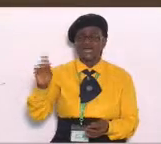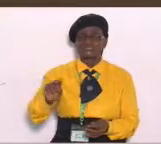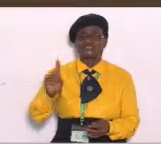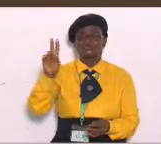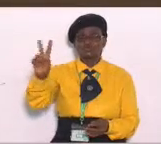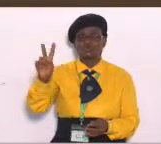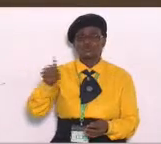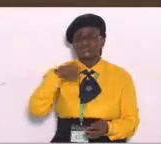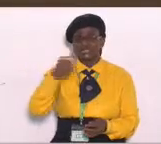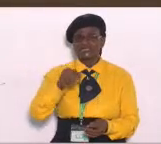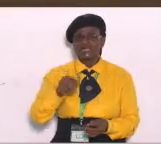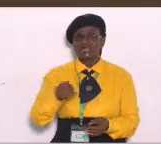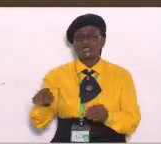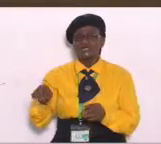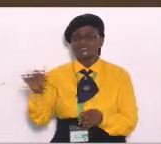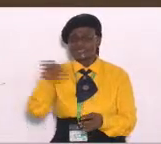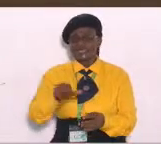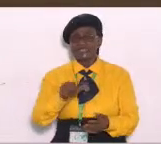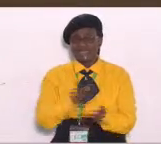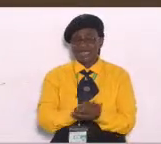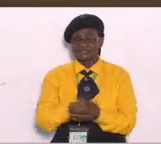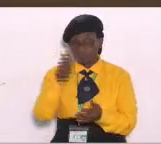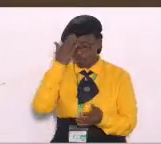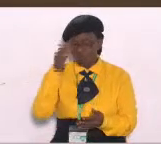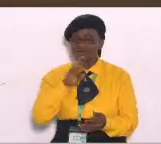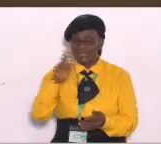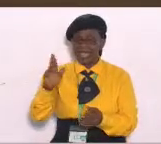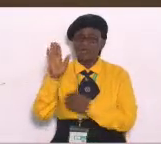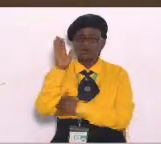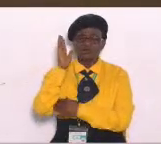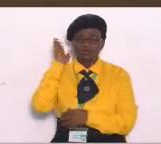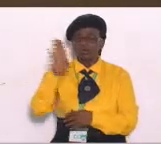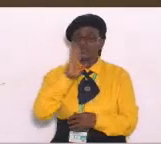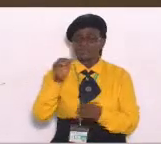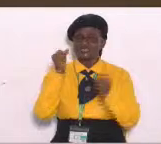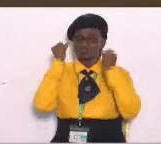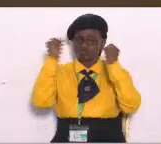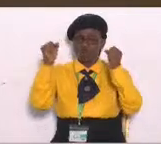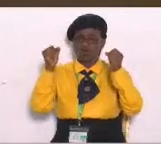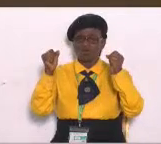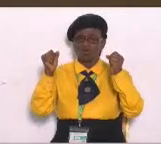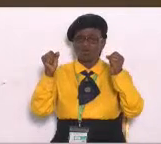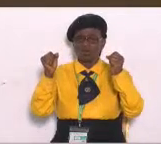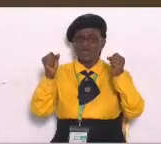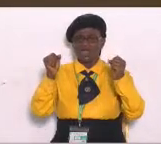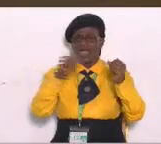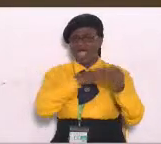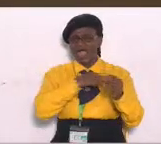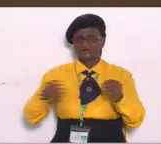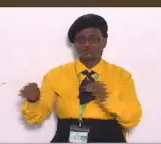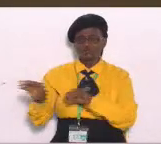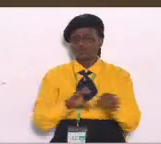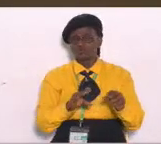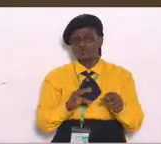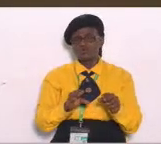they that do know their gods shall be strong and